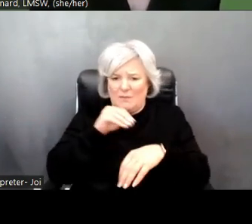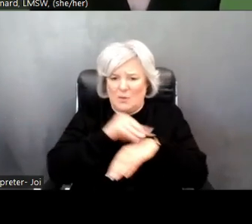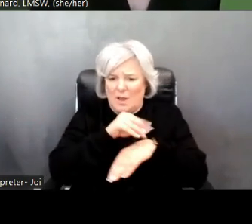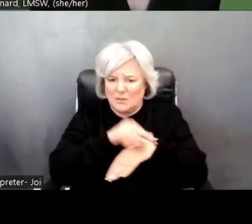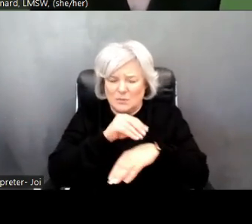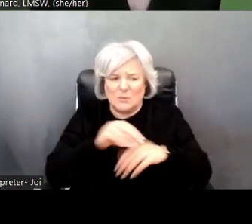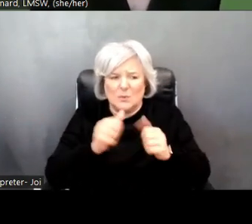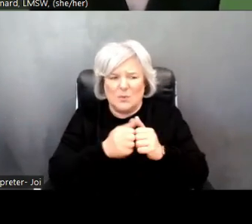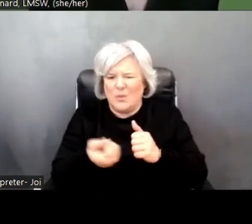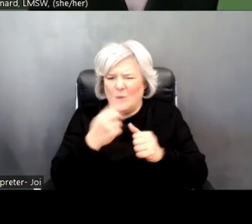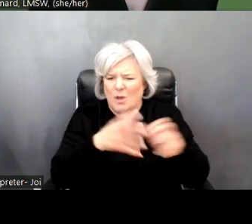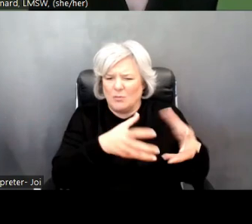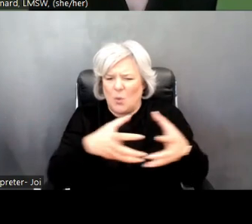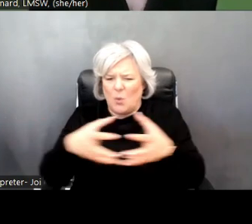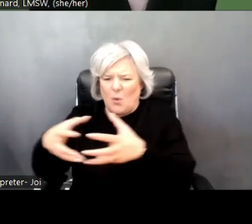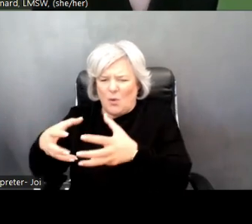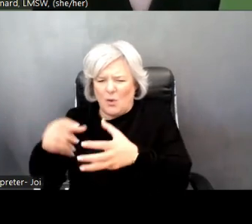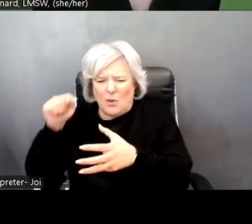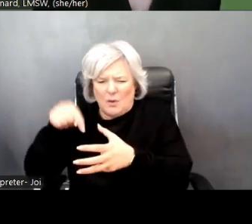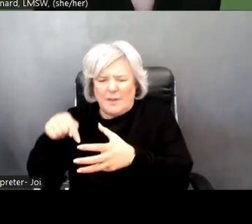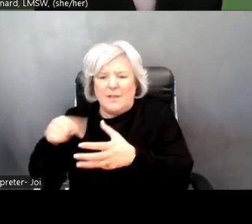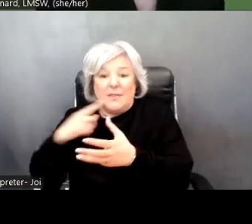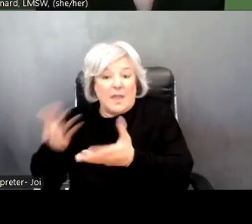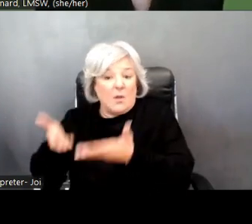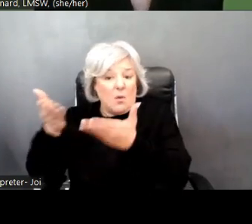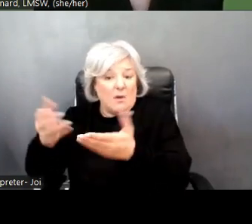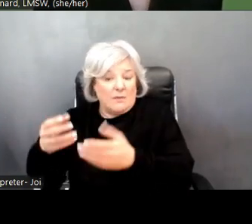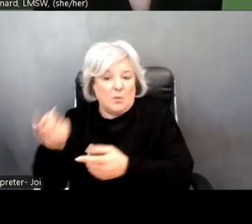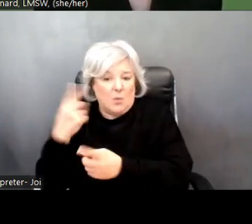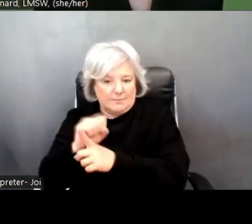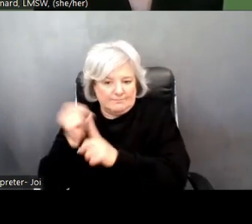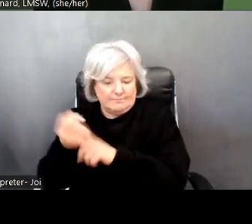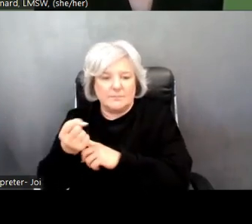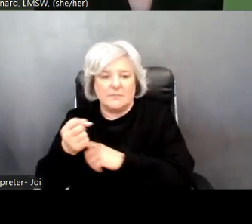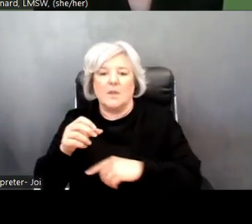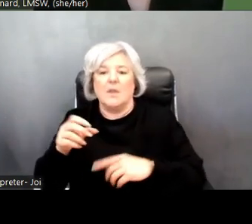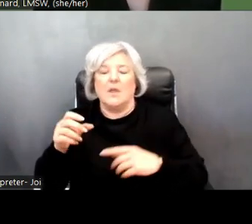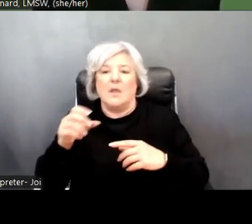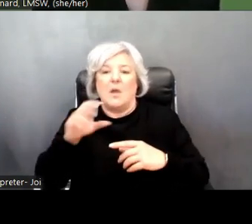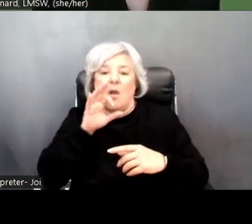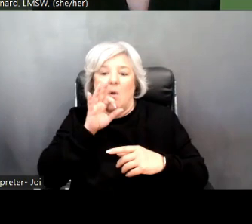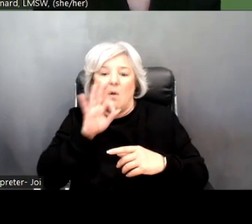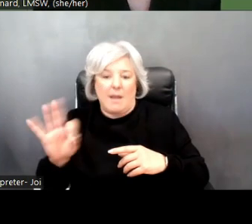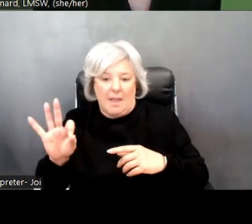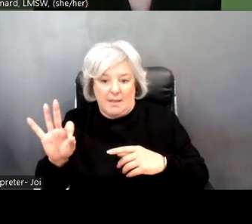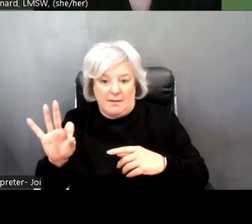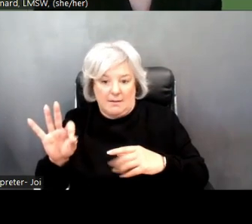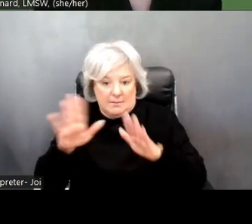they presented a case of a 9-year-old child who had been in 27